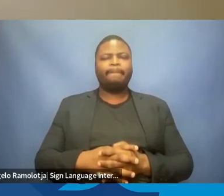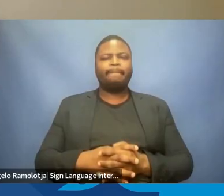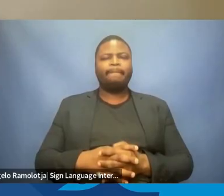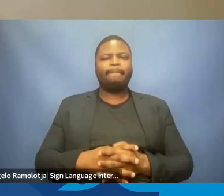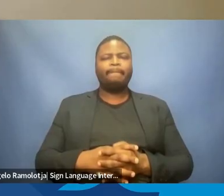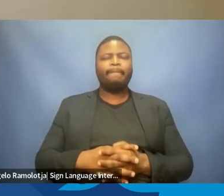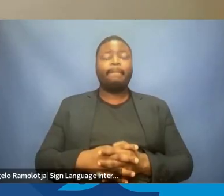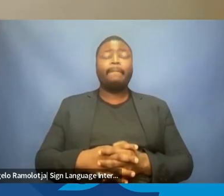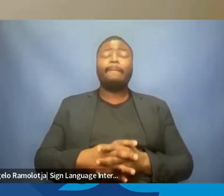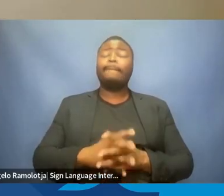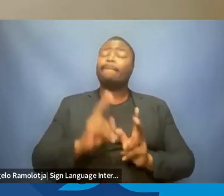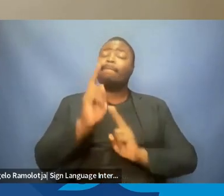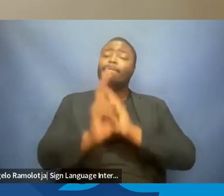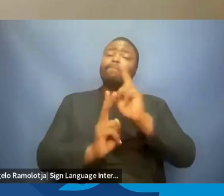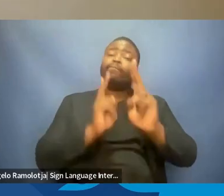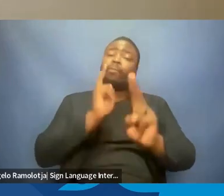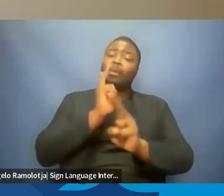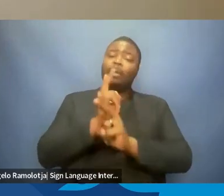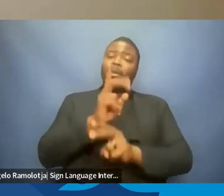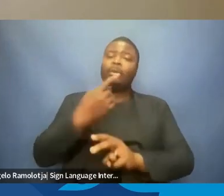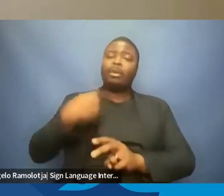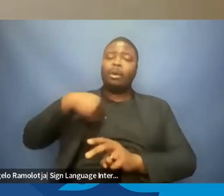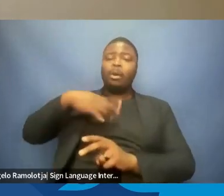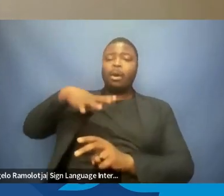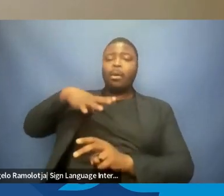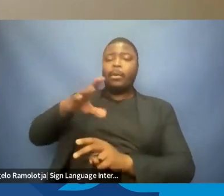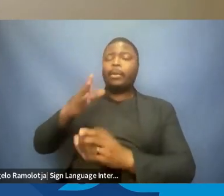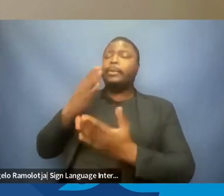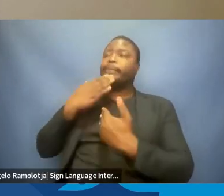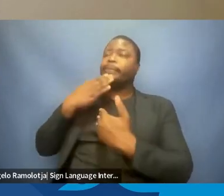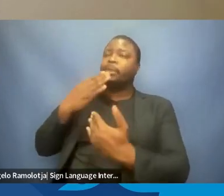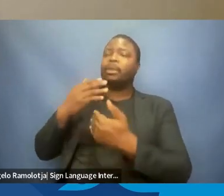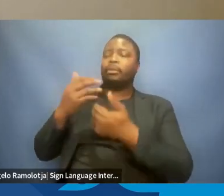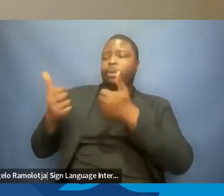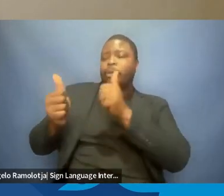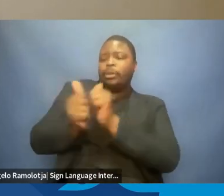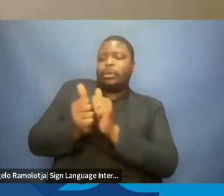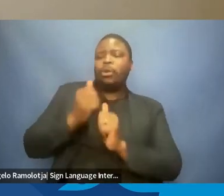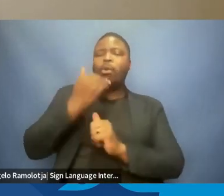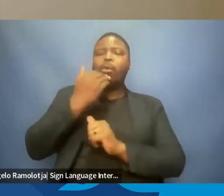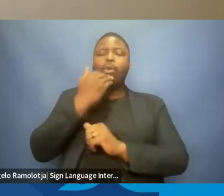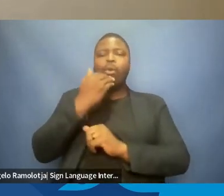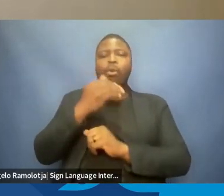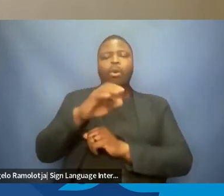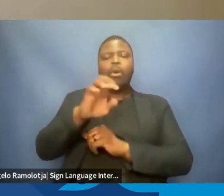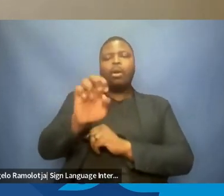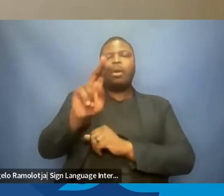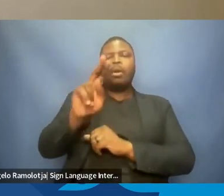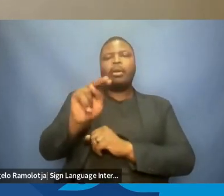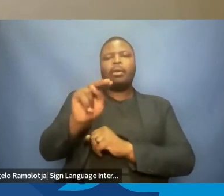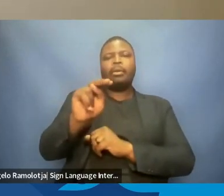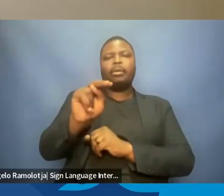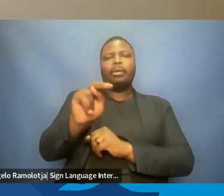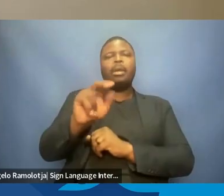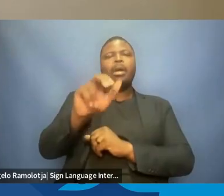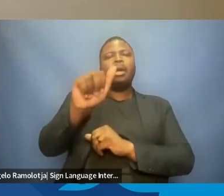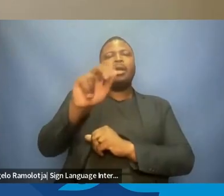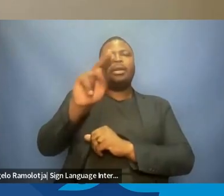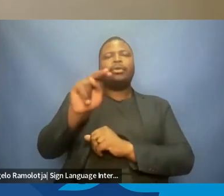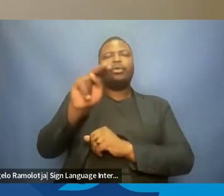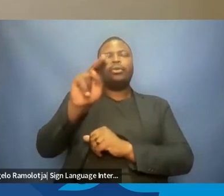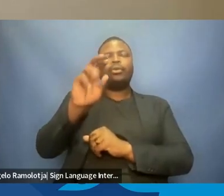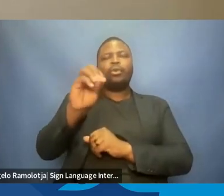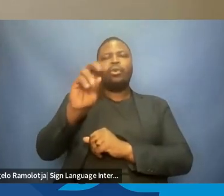Once again, just thanking, our partners, Anova, Tinswalo, as well as Rofe Community